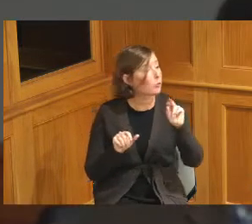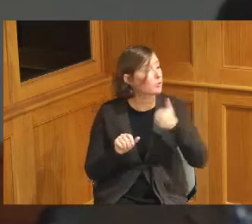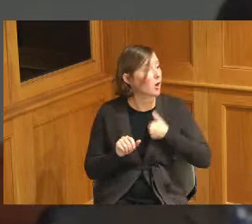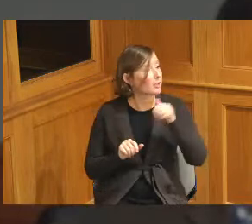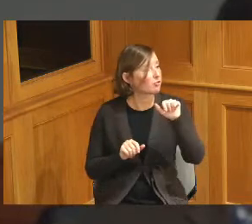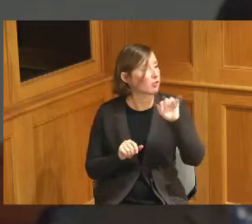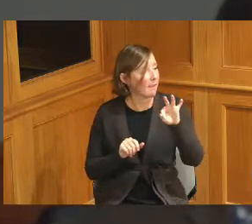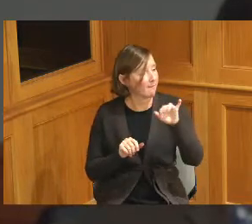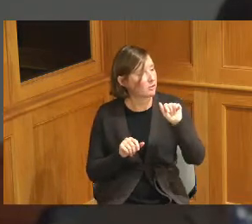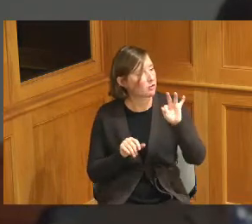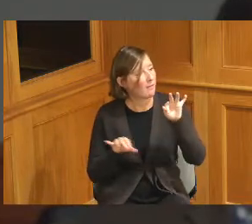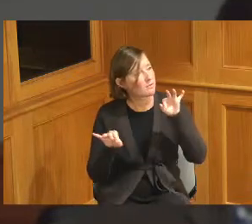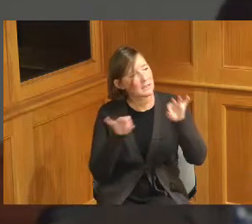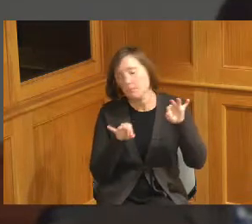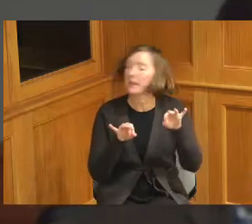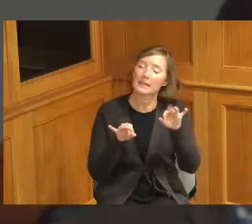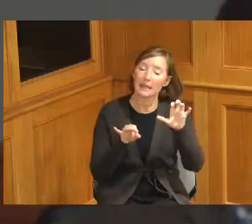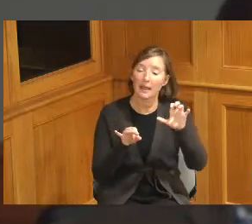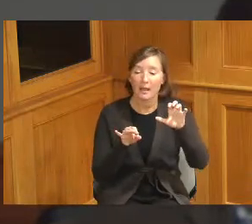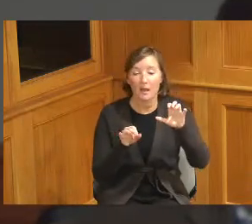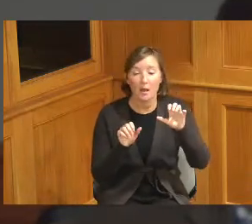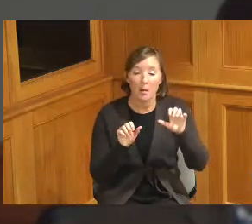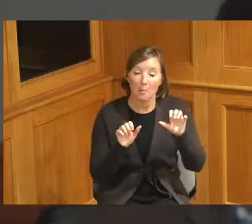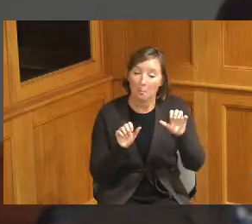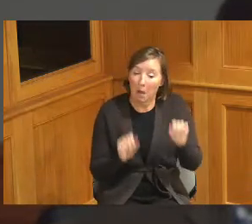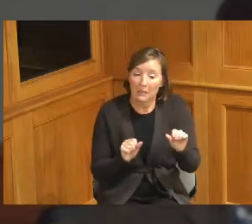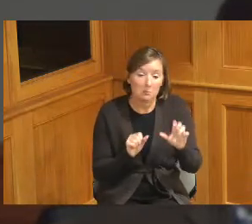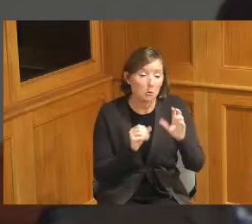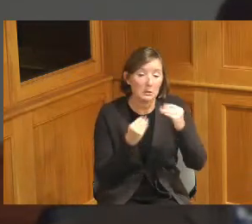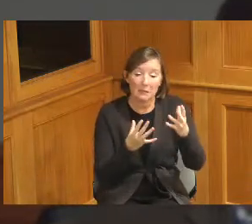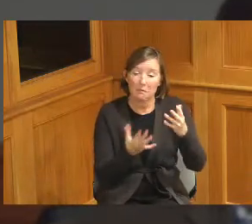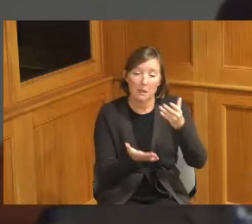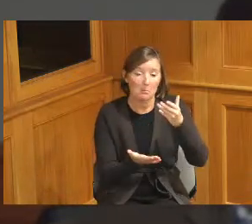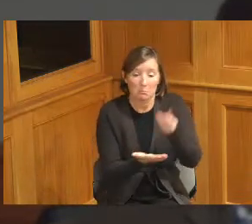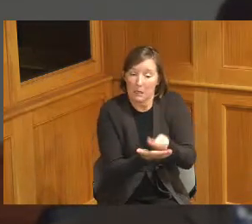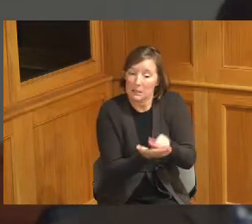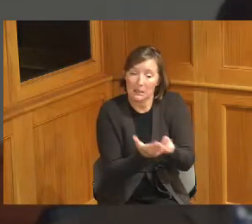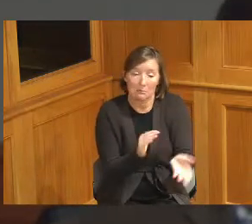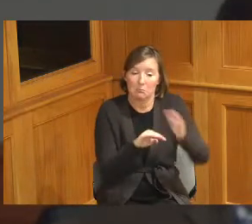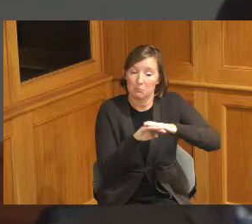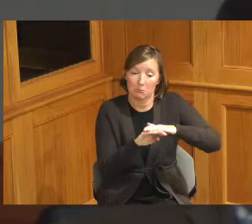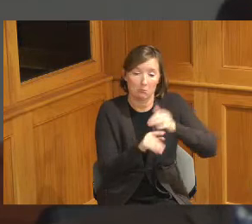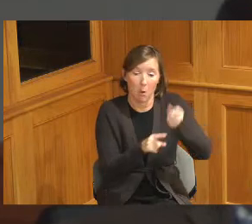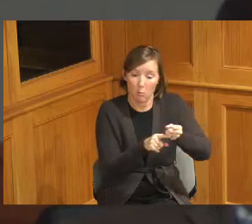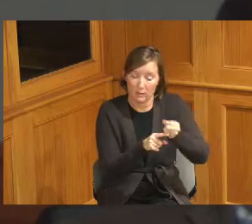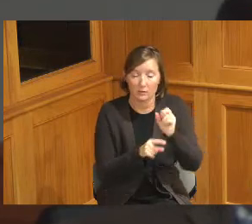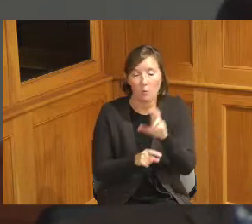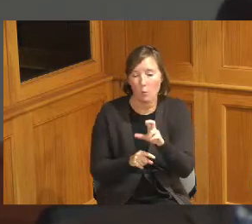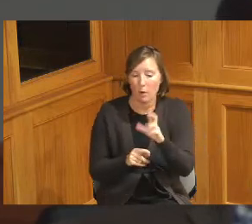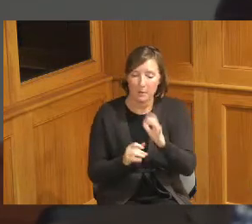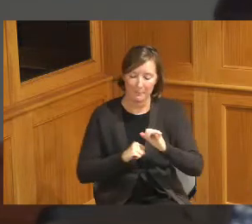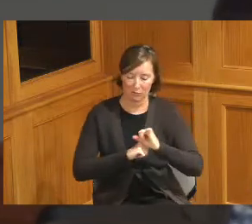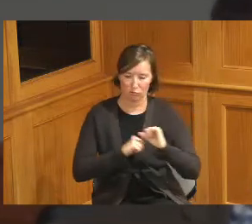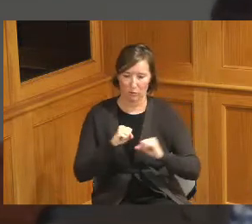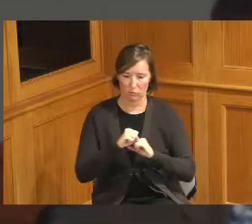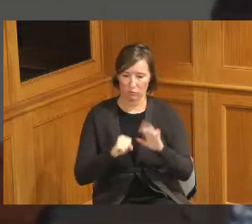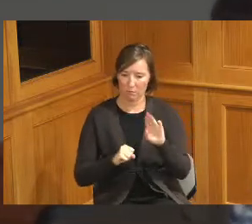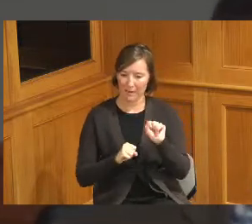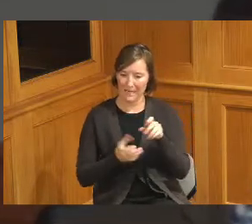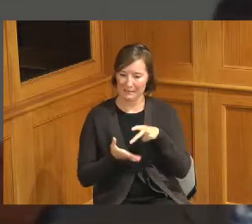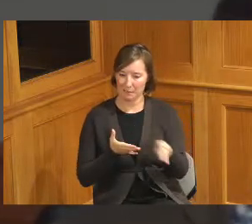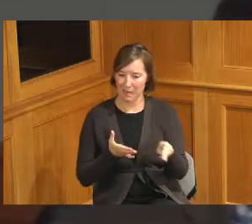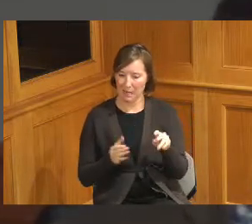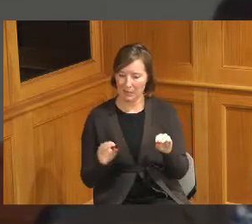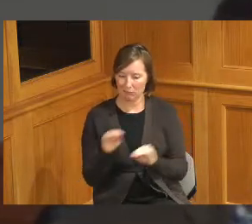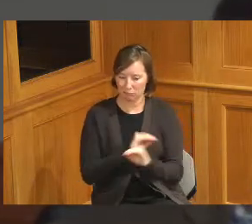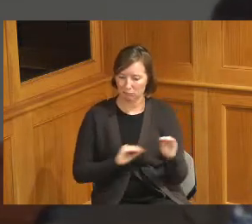could include, like you said, commissioner bonuses. It could include just how we structure the increases to the base, et cetera. But